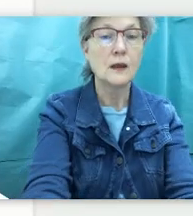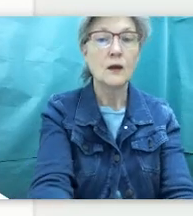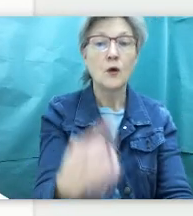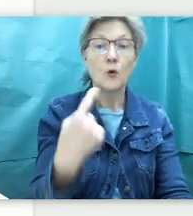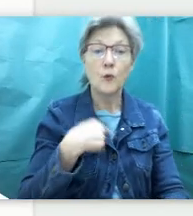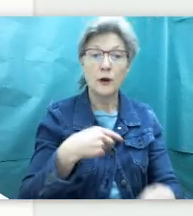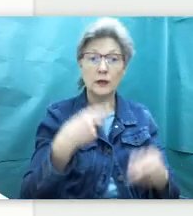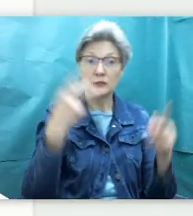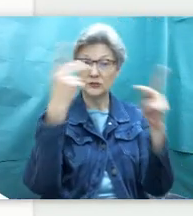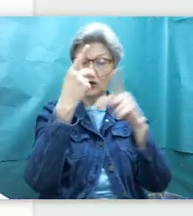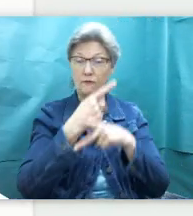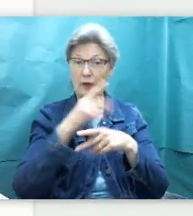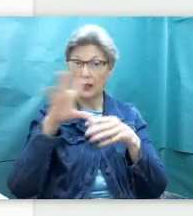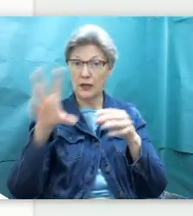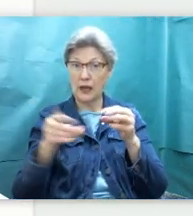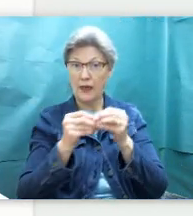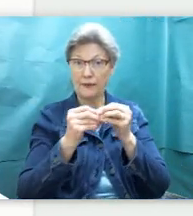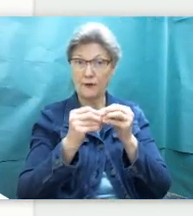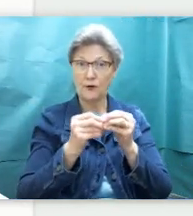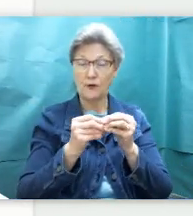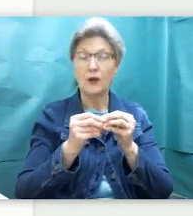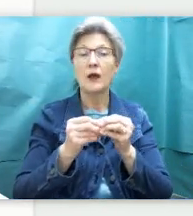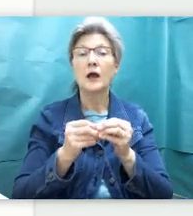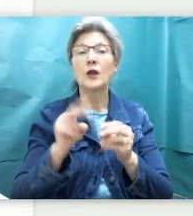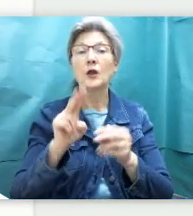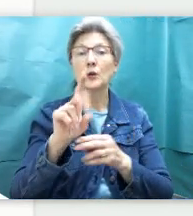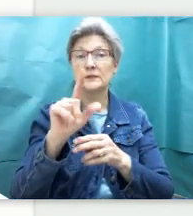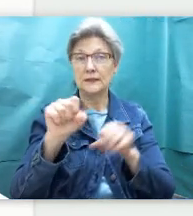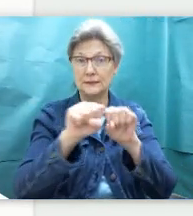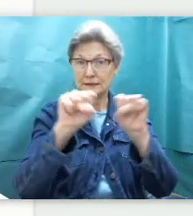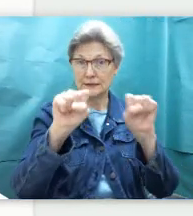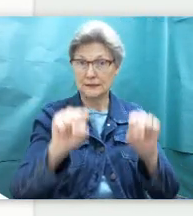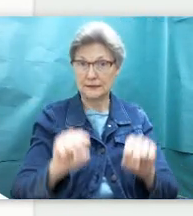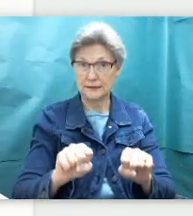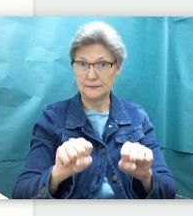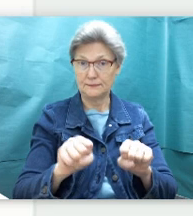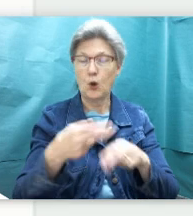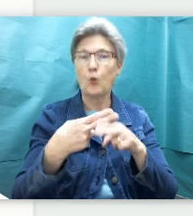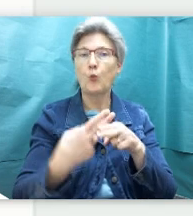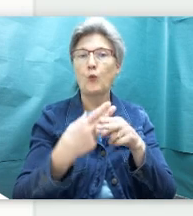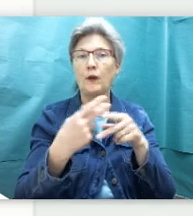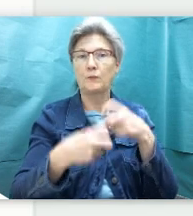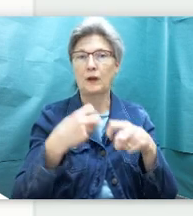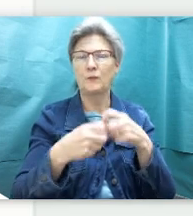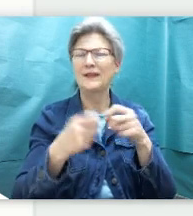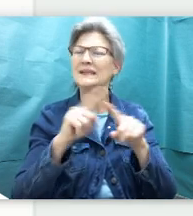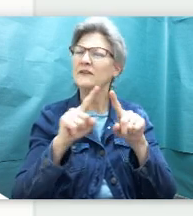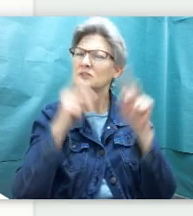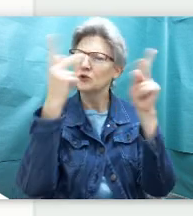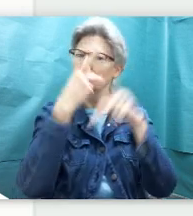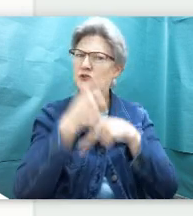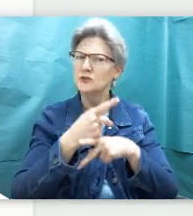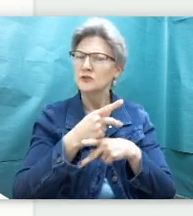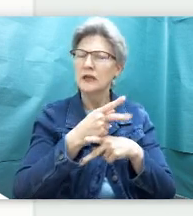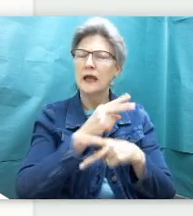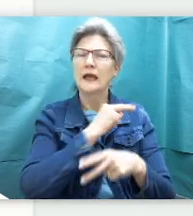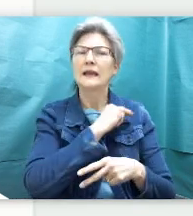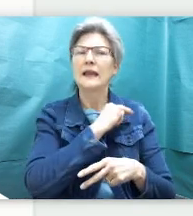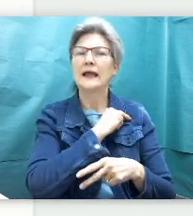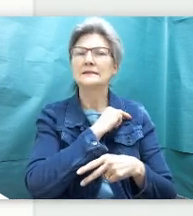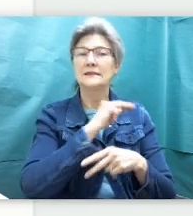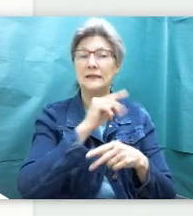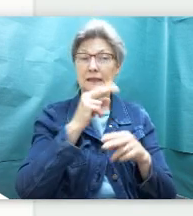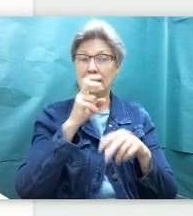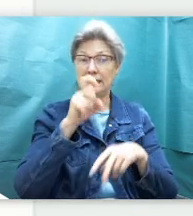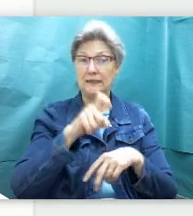another customary units of weight problem with a different strategy. Let's take a look at our problem. Nancy needs 5 pounds of flour to